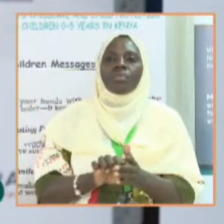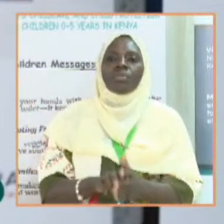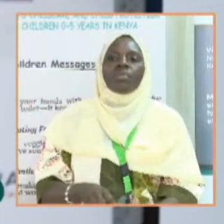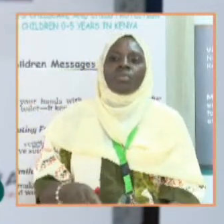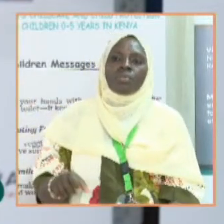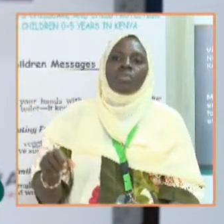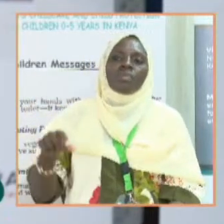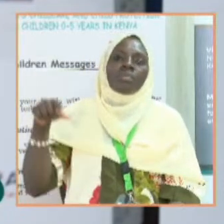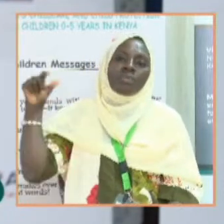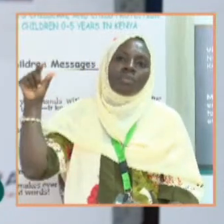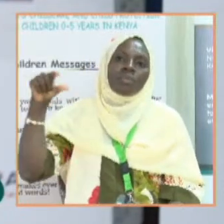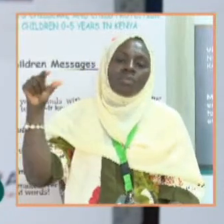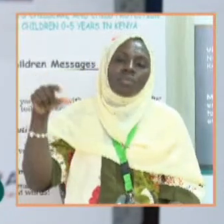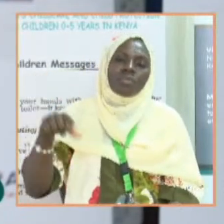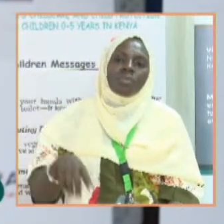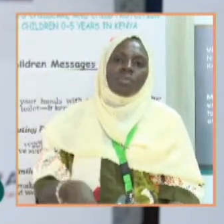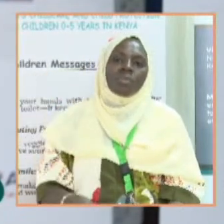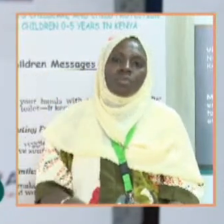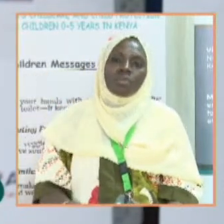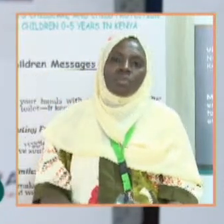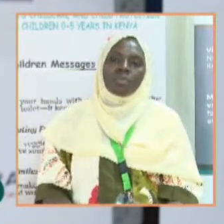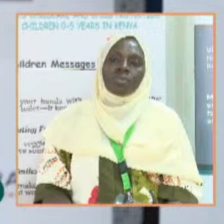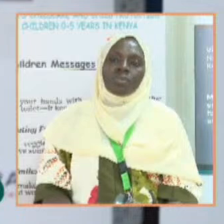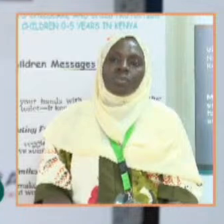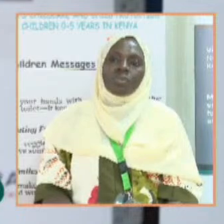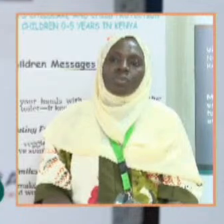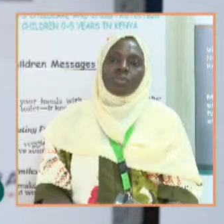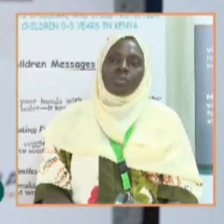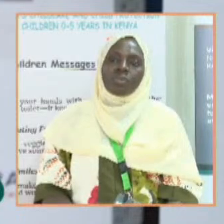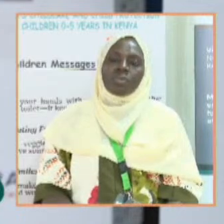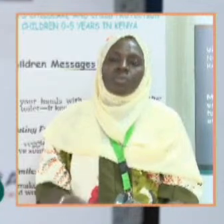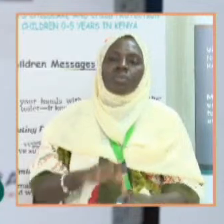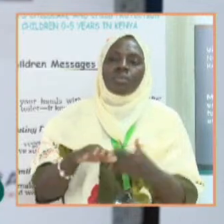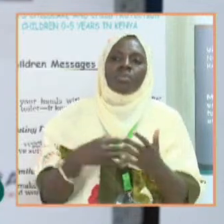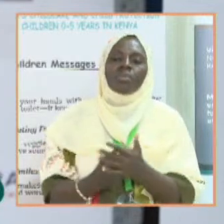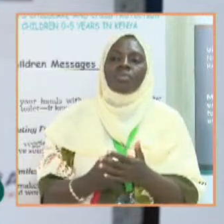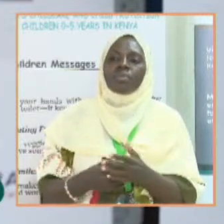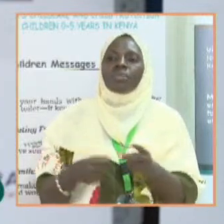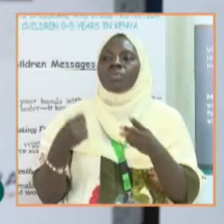Nairobi, Garissa. So what we saw,